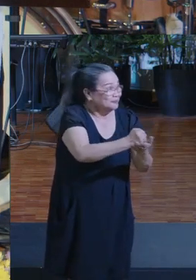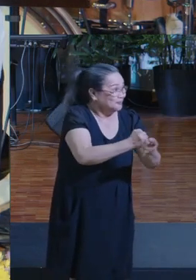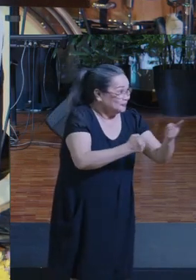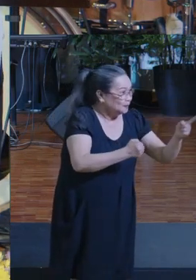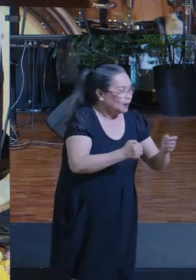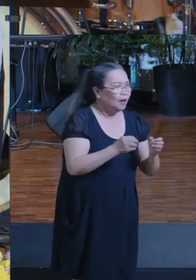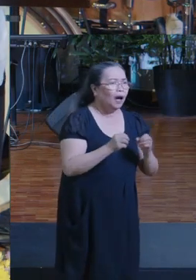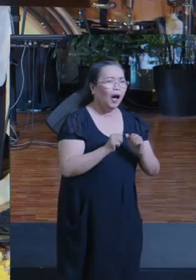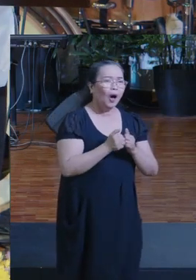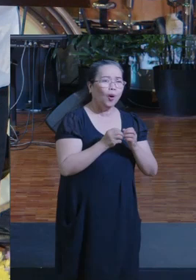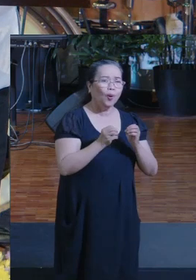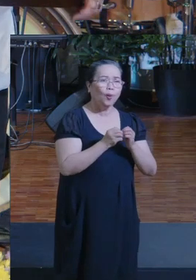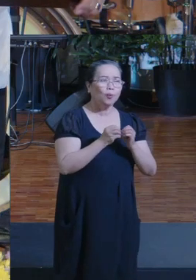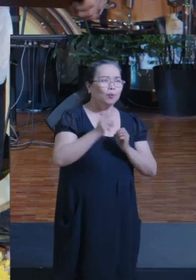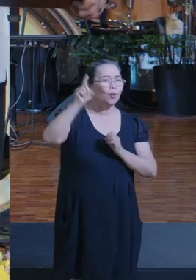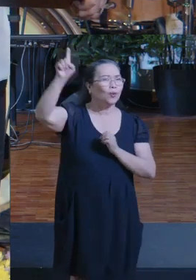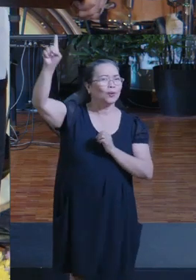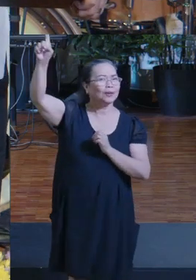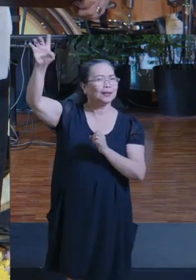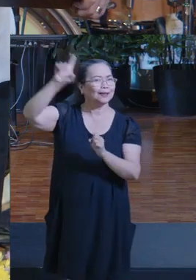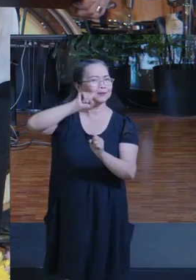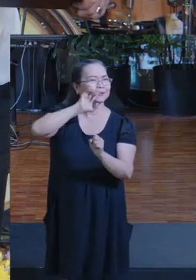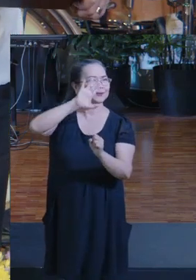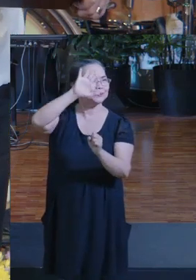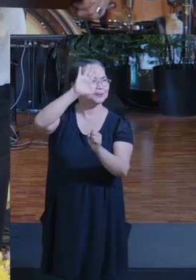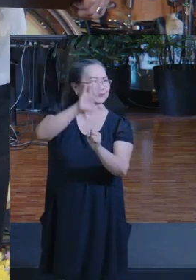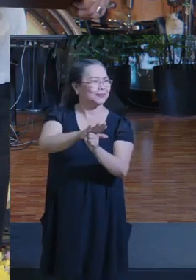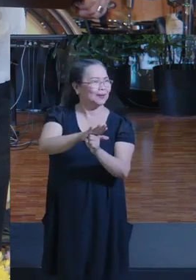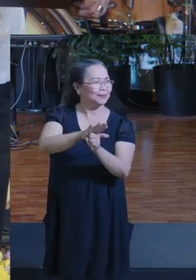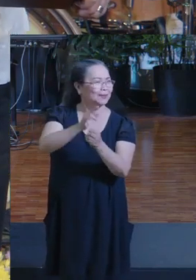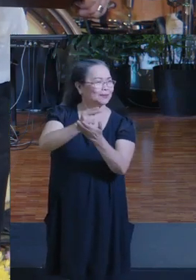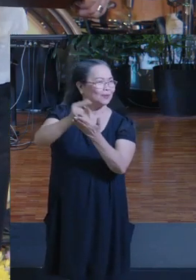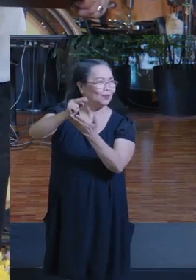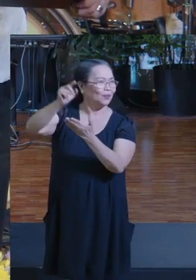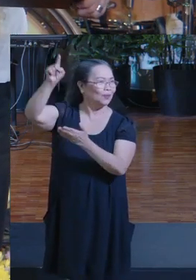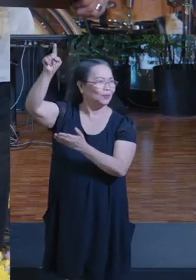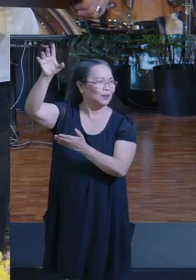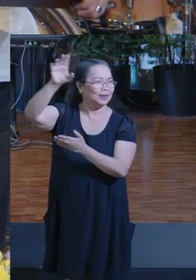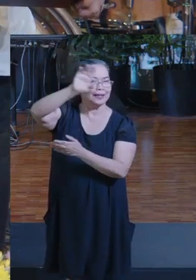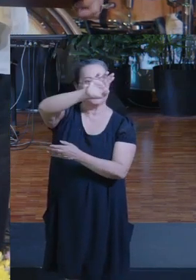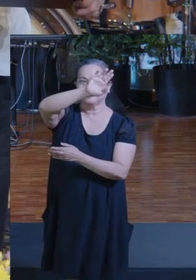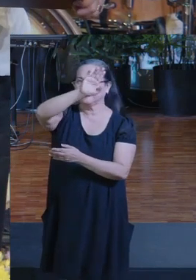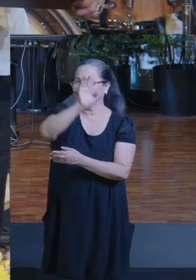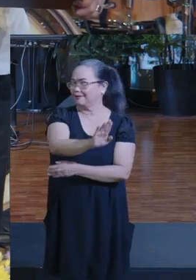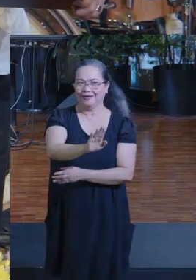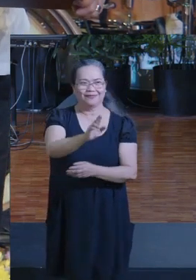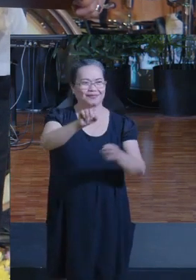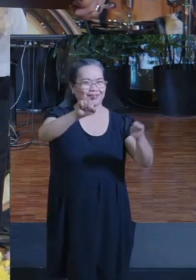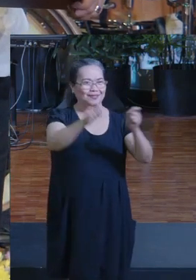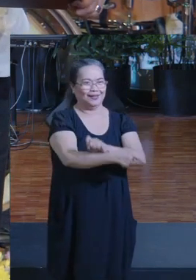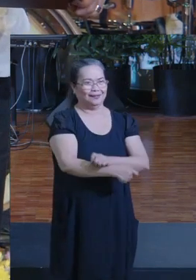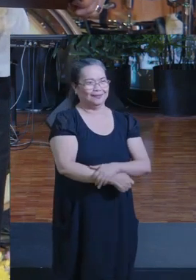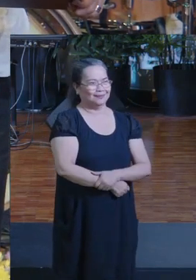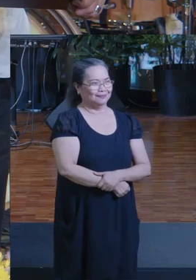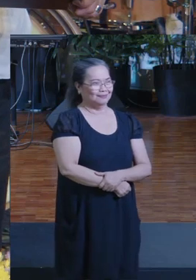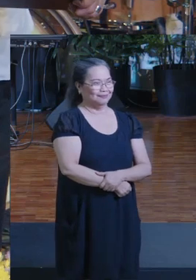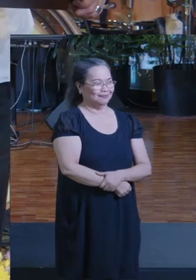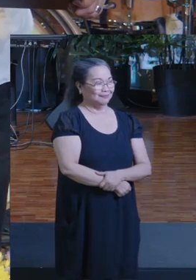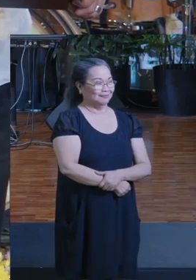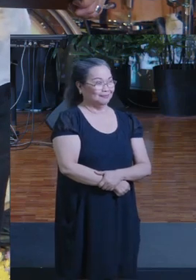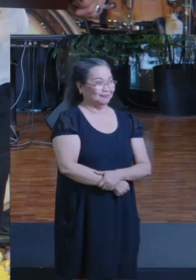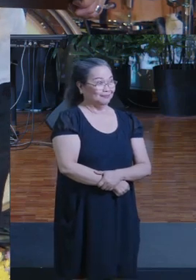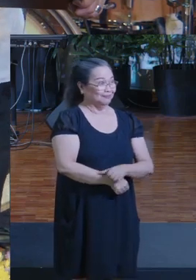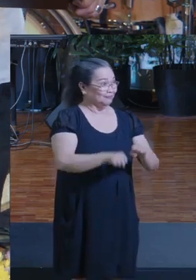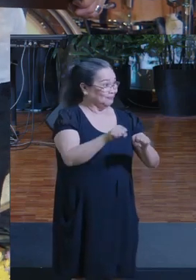paano pa kaya ang mga pangako ng isang banal at hindi nagbabagong Diyos? Ang sabi